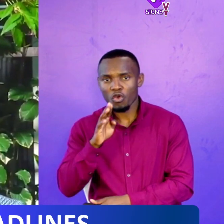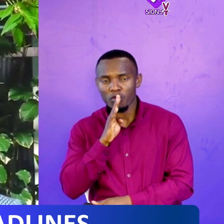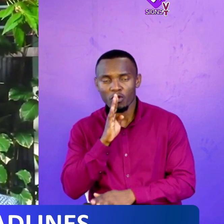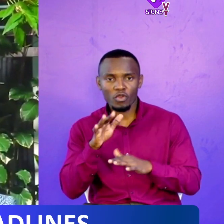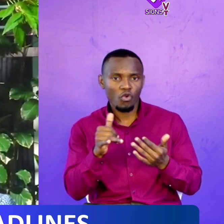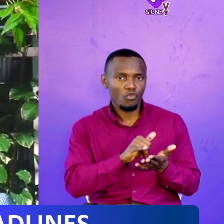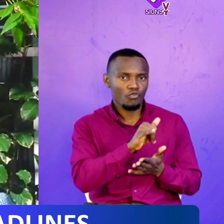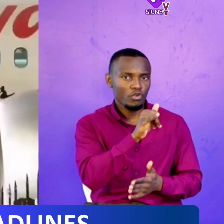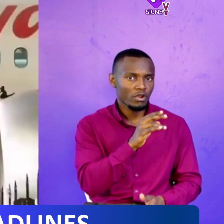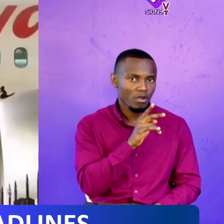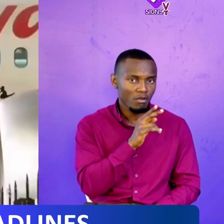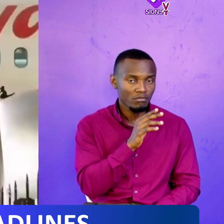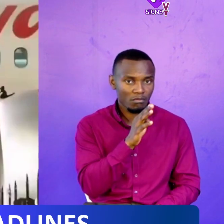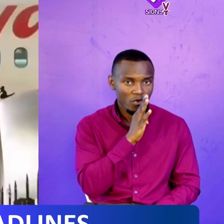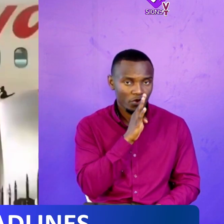borrowing, is impacted.